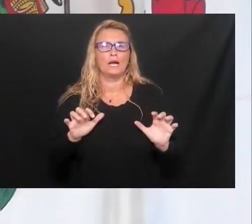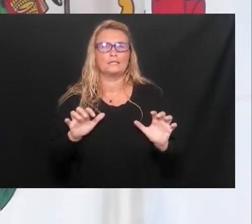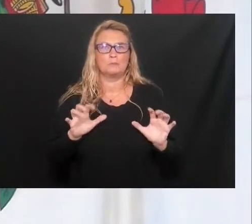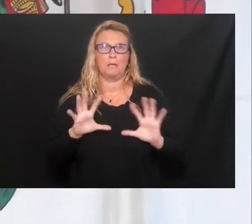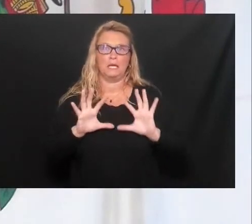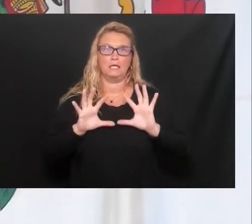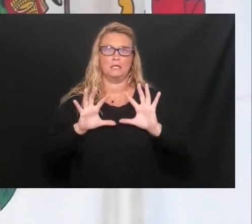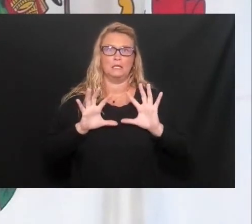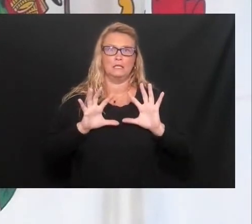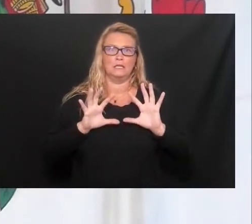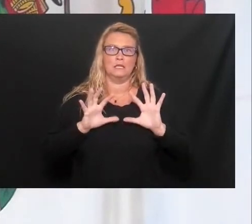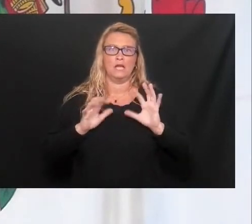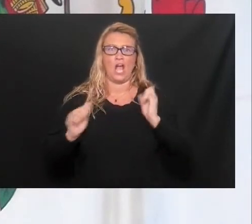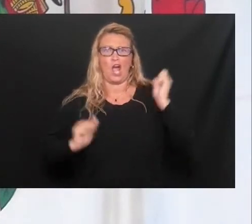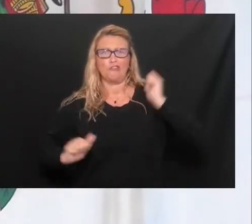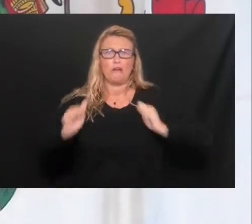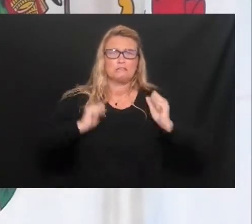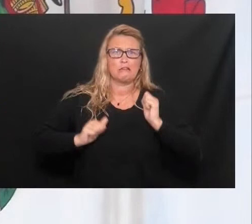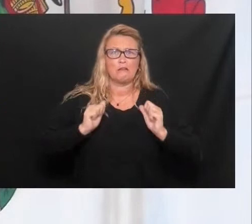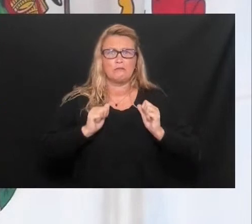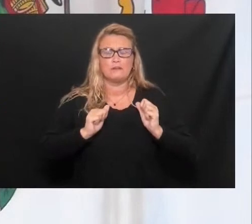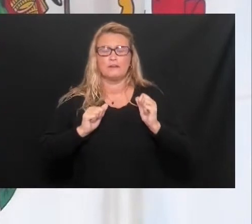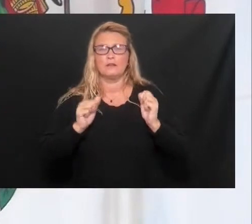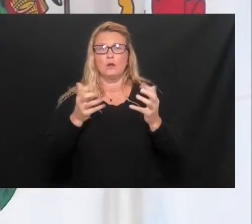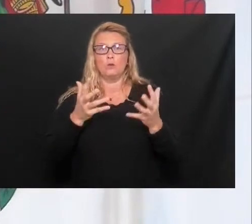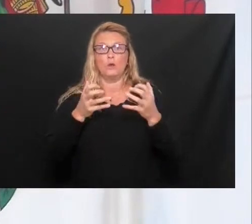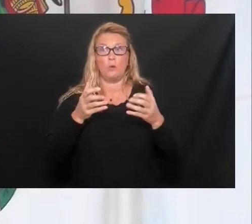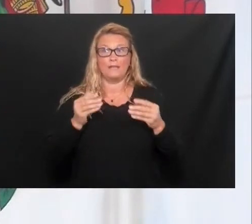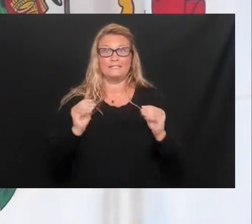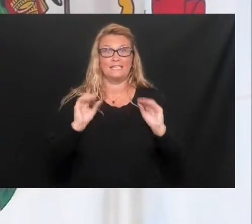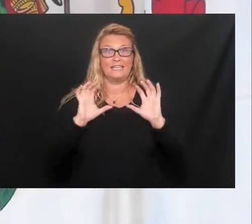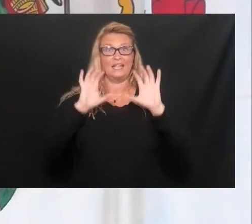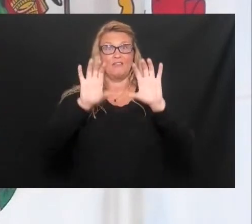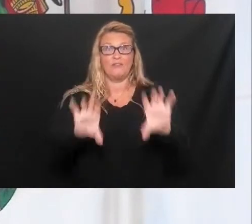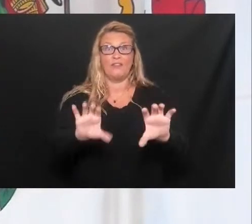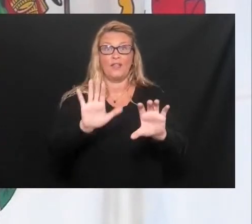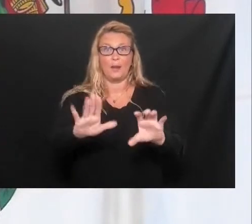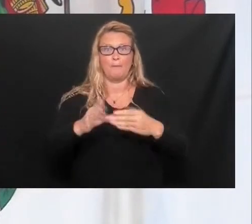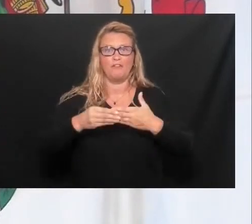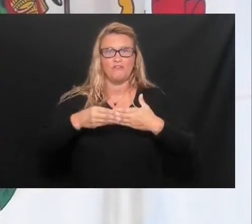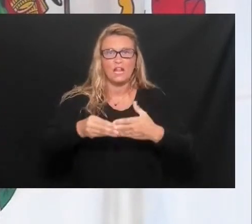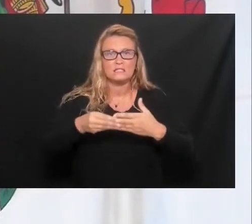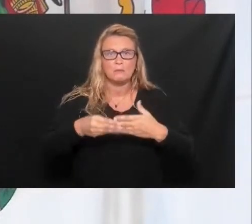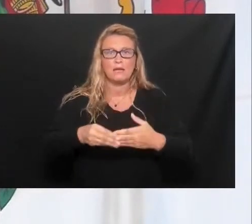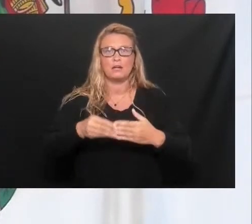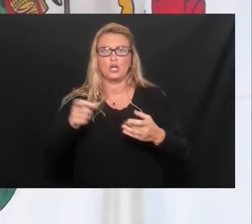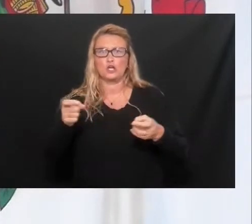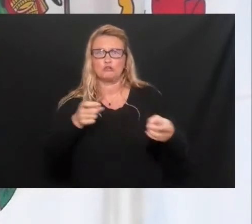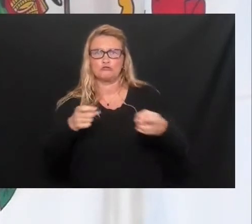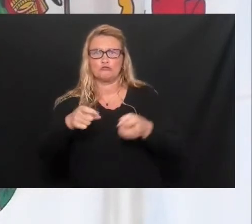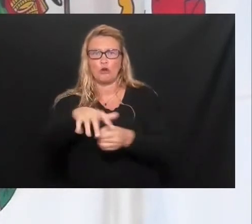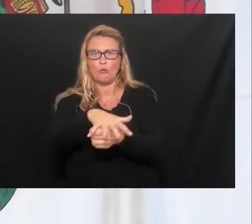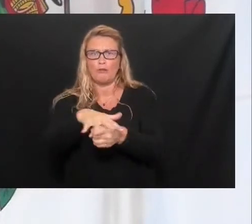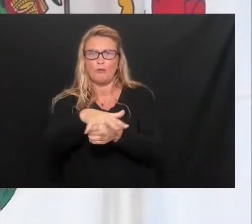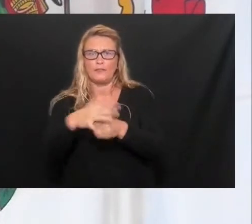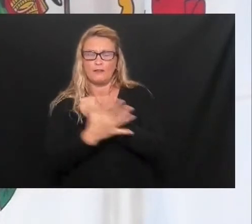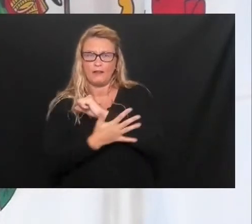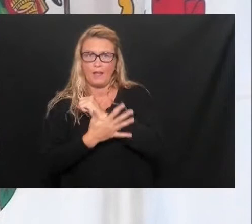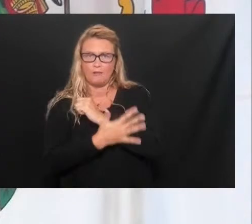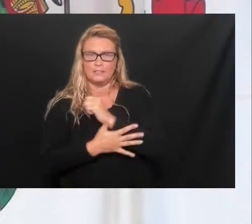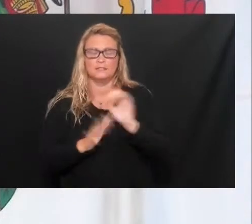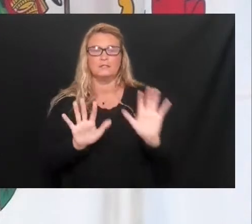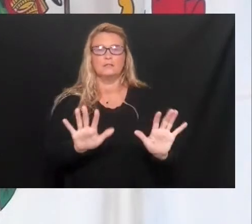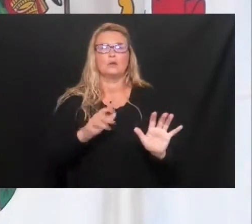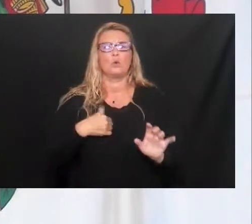are on the ground in their counties, flexibility and control within their counties. We're